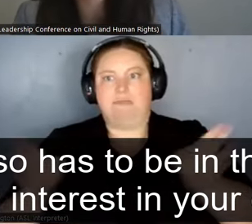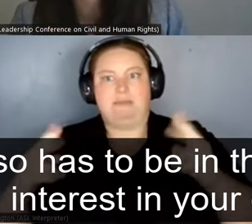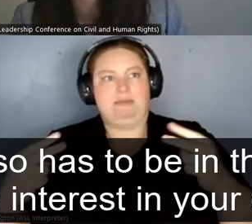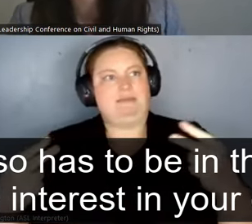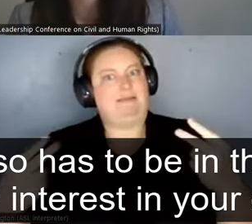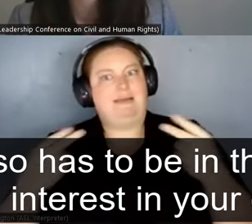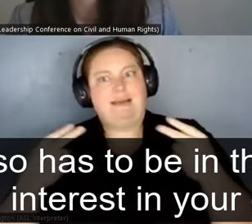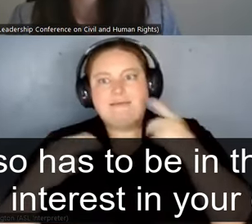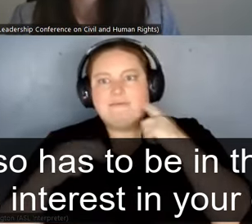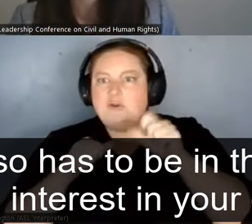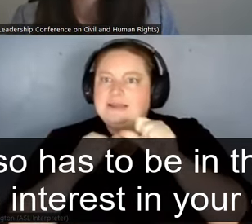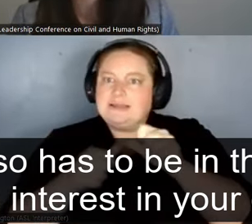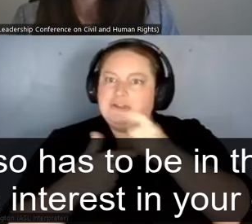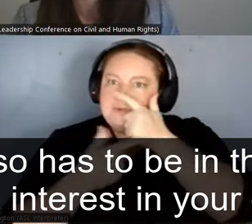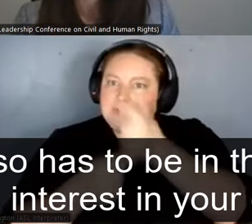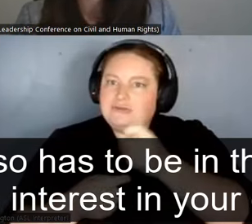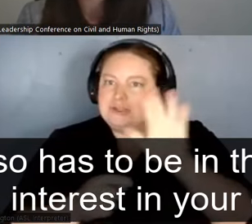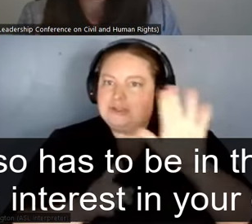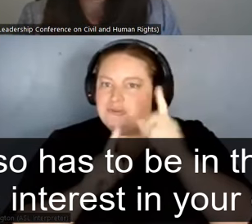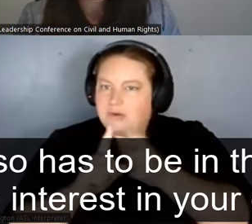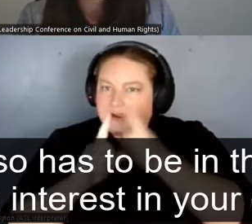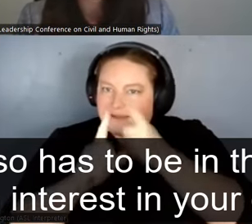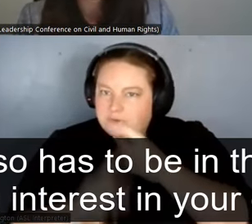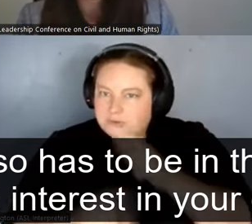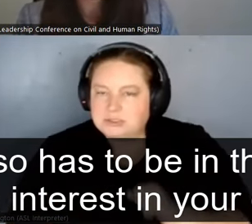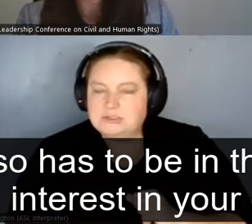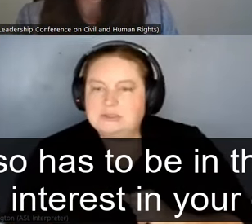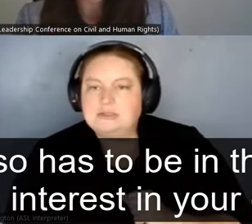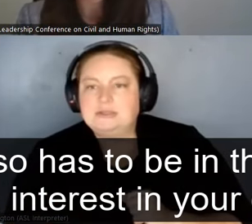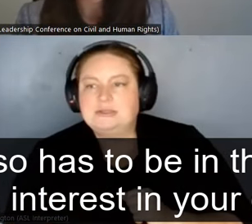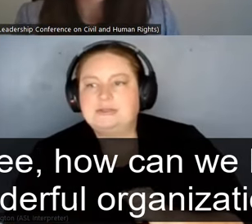continued interest in your efforts. And